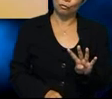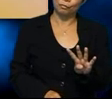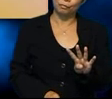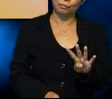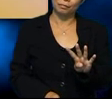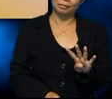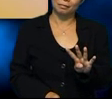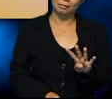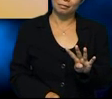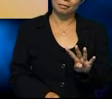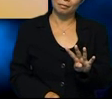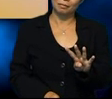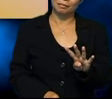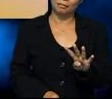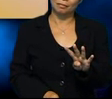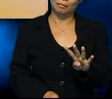4.